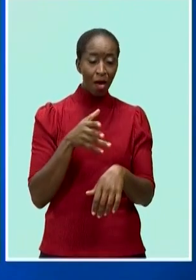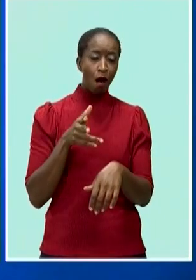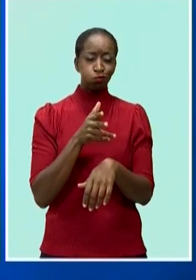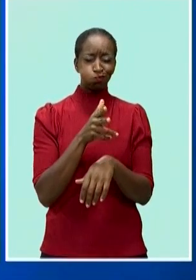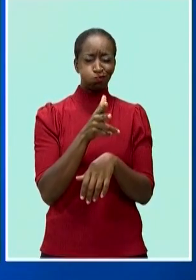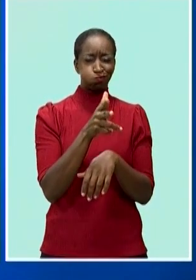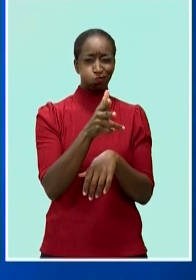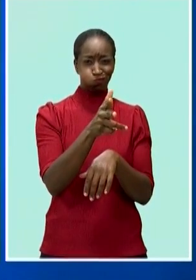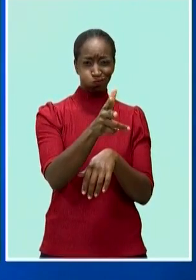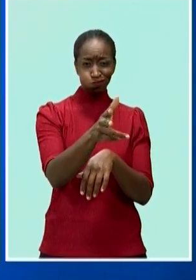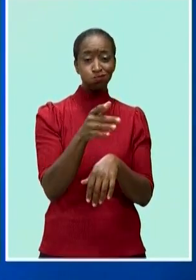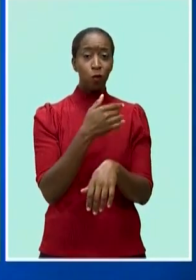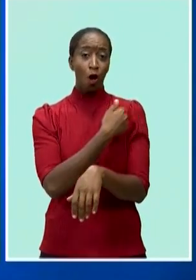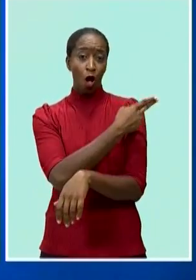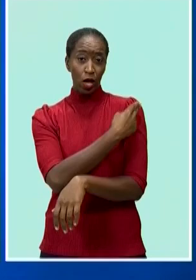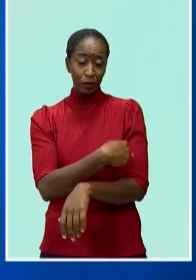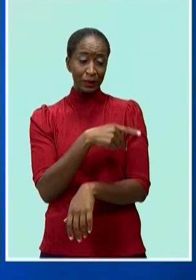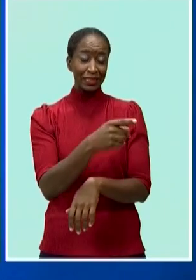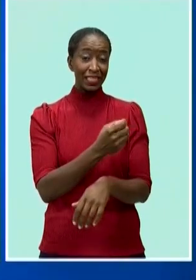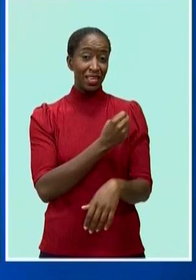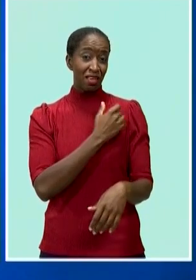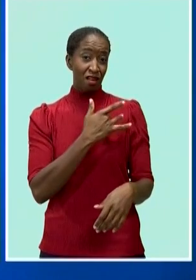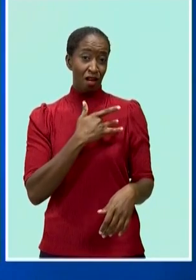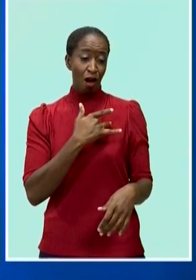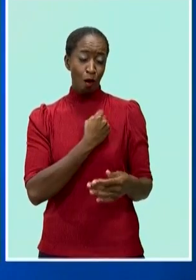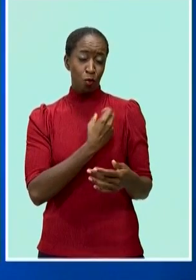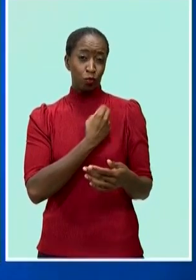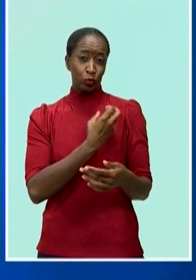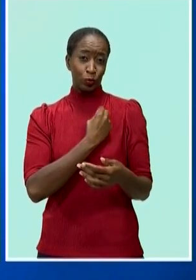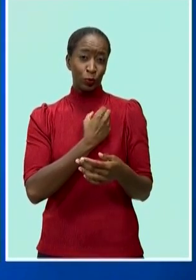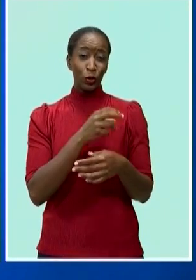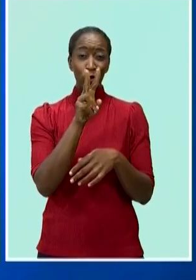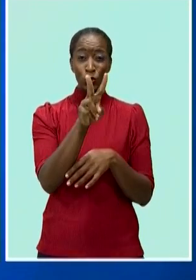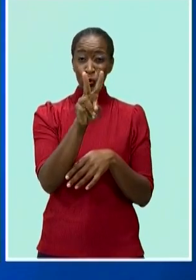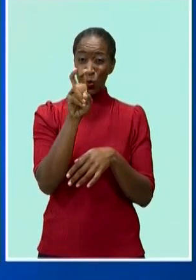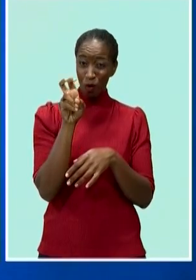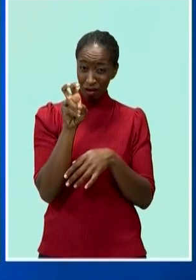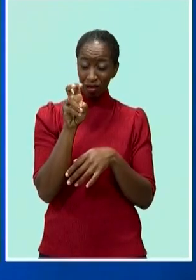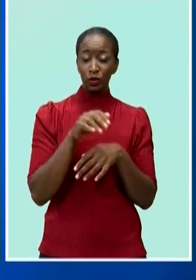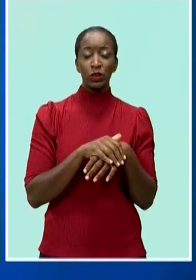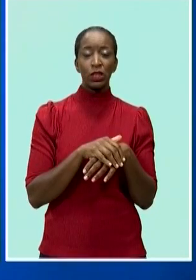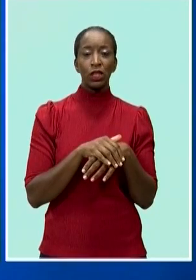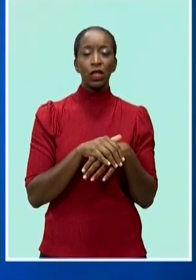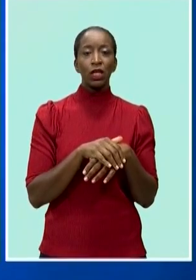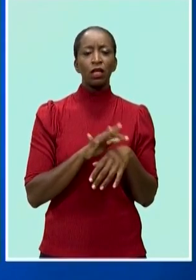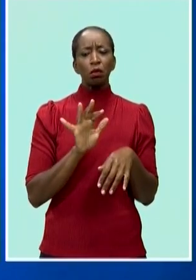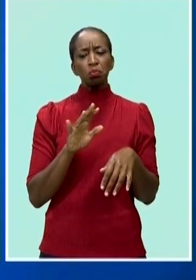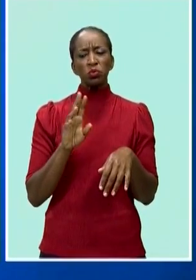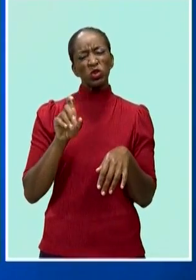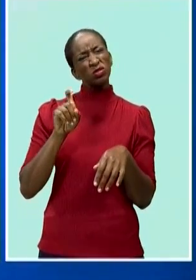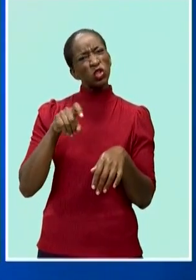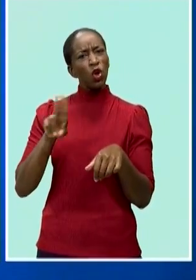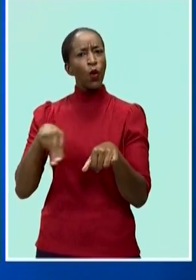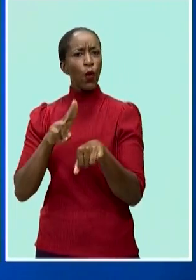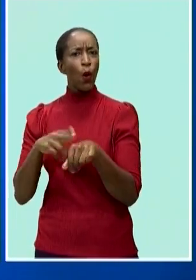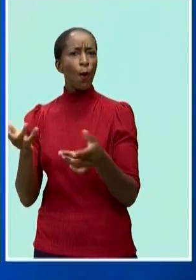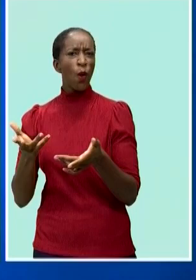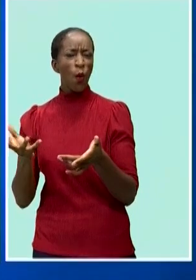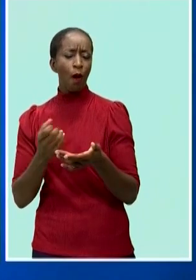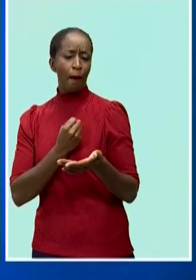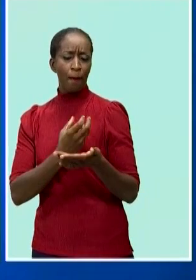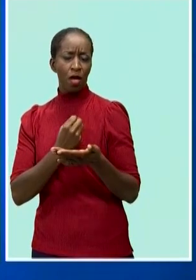dangerously fast heartbeat of 200 beats per minute. Now, that's well above the healthy adult rate for an adult, which is usually around 60 to 100 beats